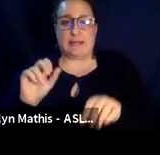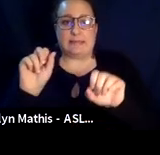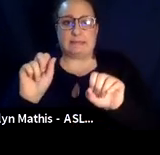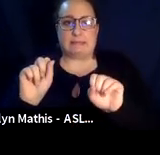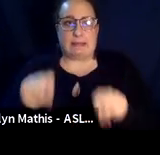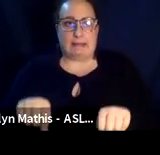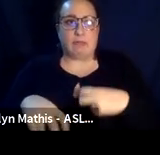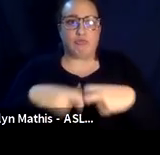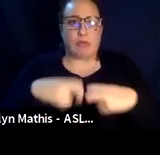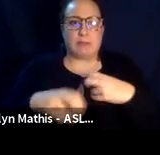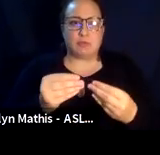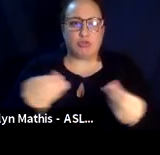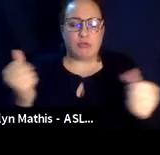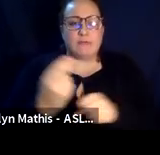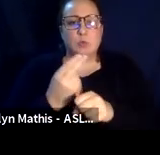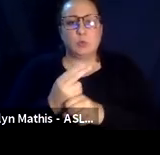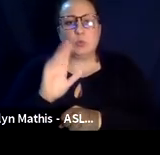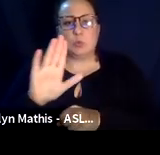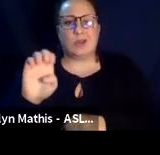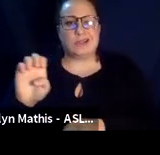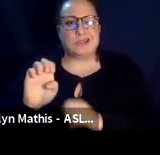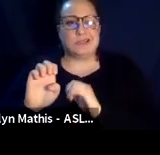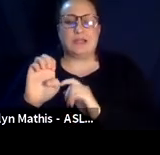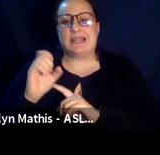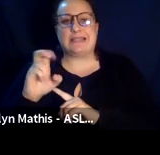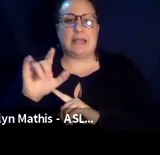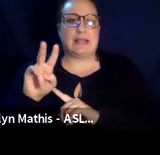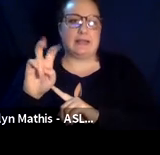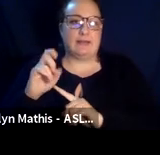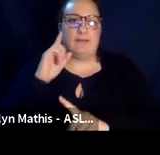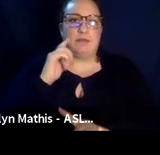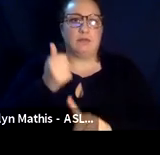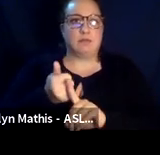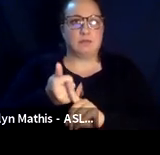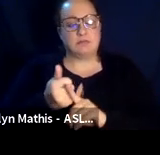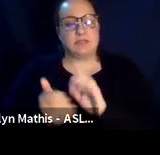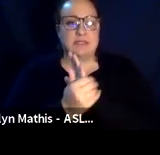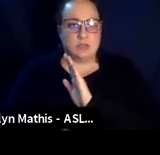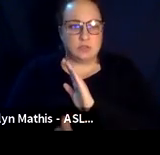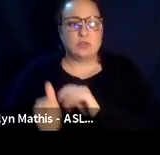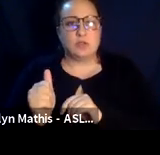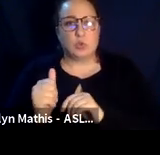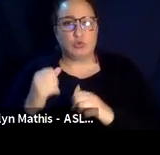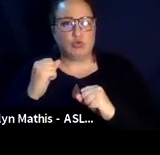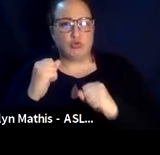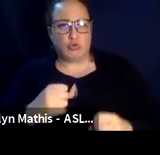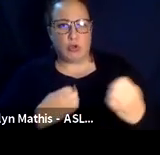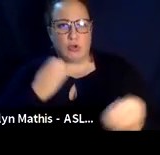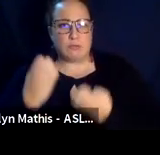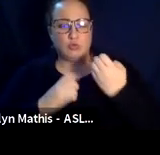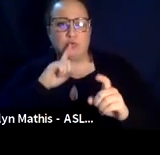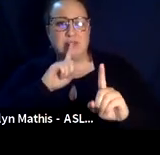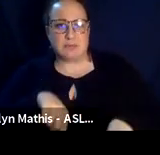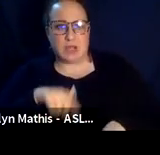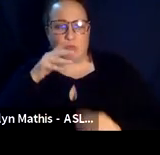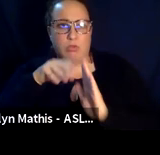solve and access those executive skills. So a lot of times with a strong emotional response, it's going to derail